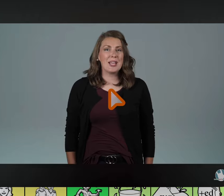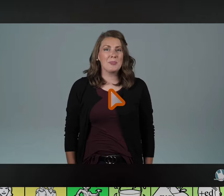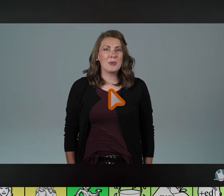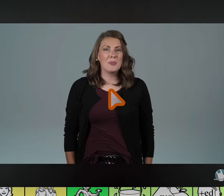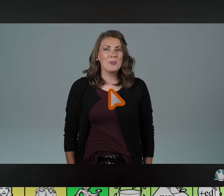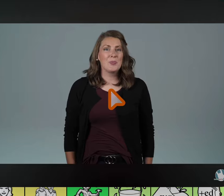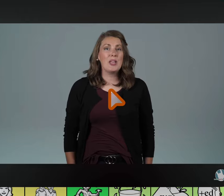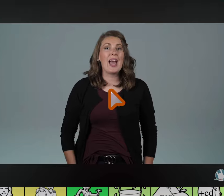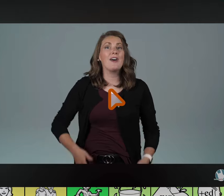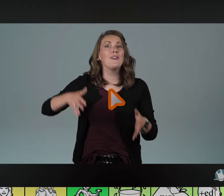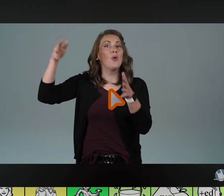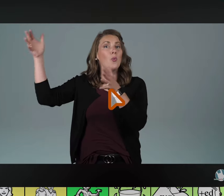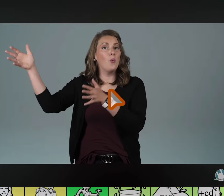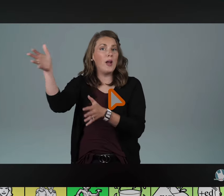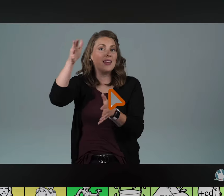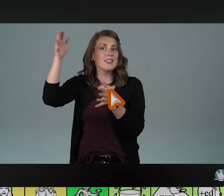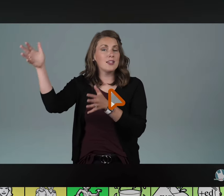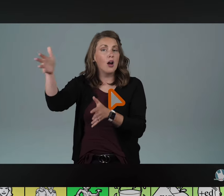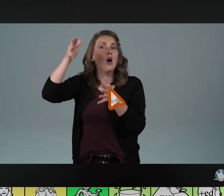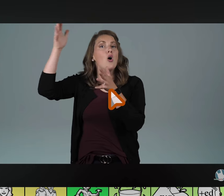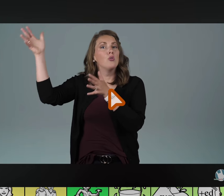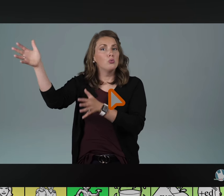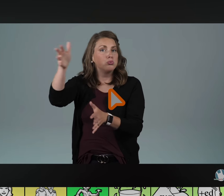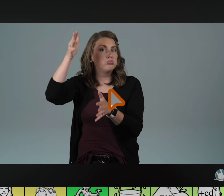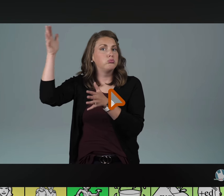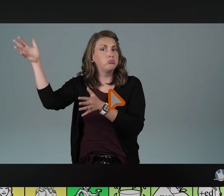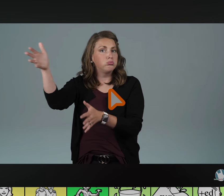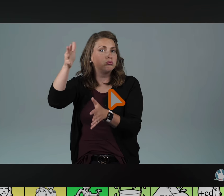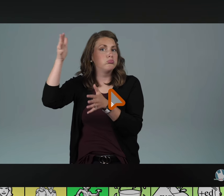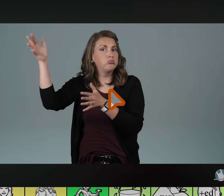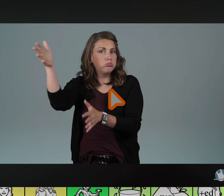For example, we have wind.